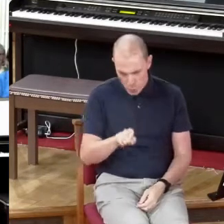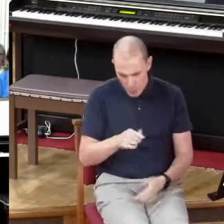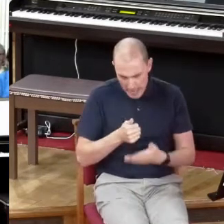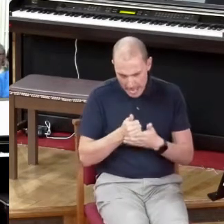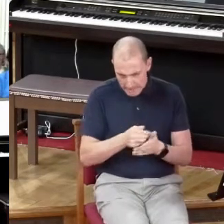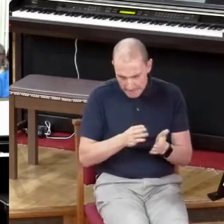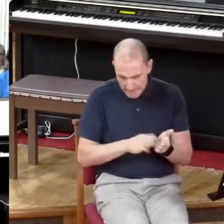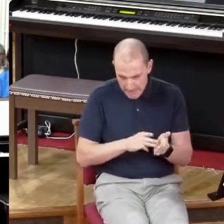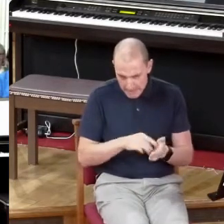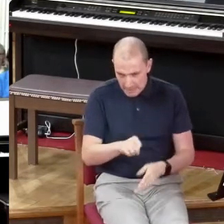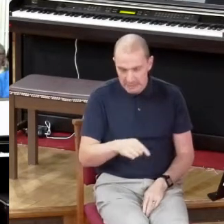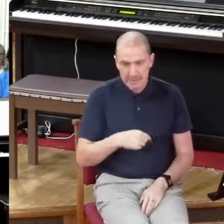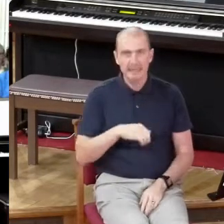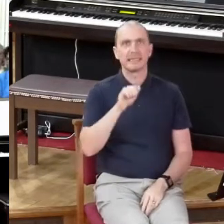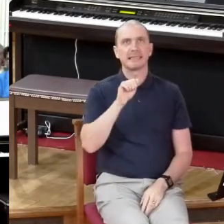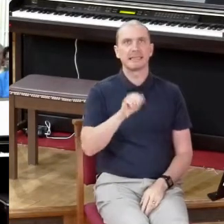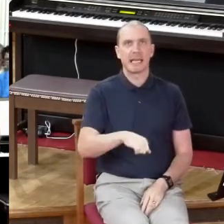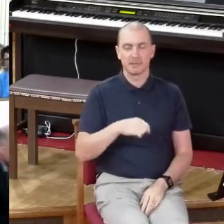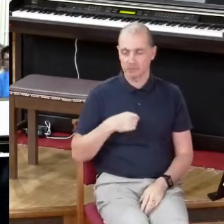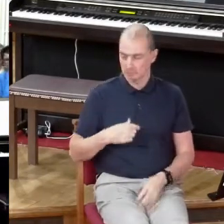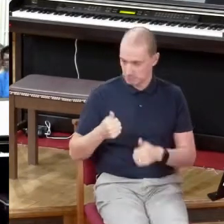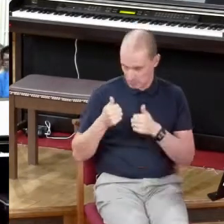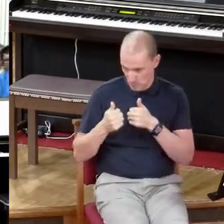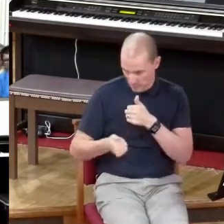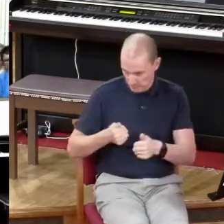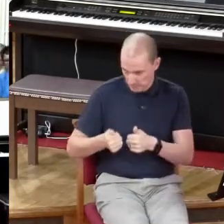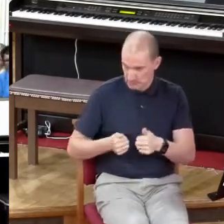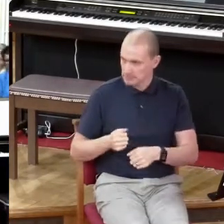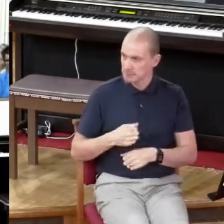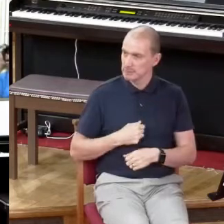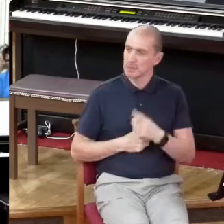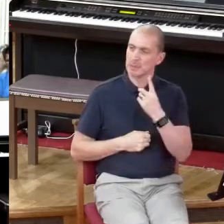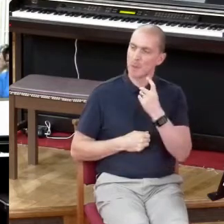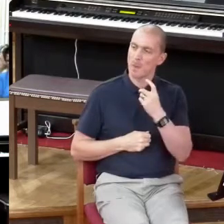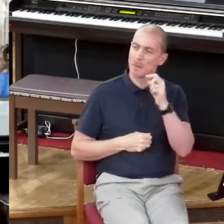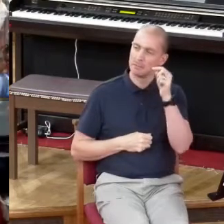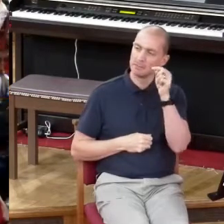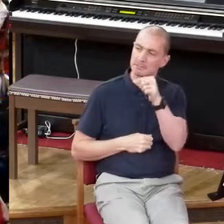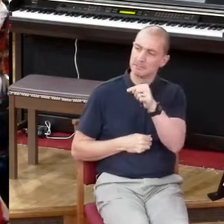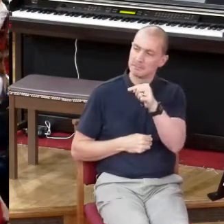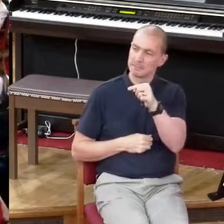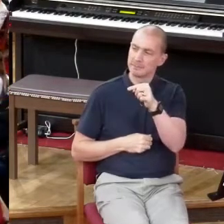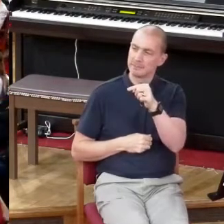mummy? Yeah. I'm glad to hear that. Somebody down here, then I think, yeah.